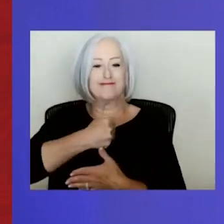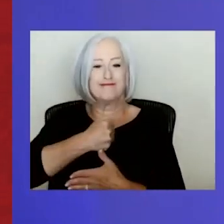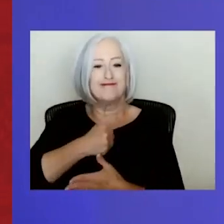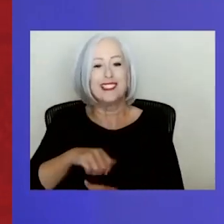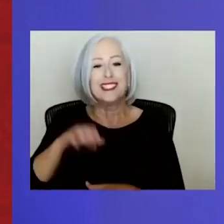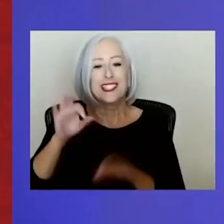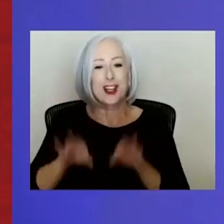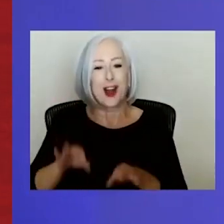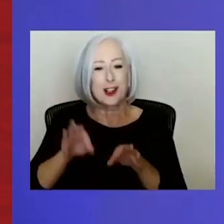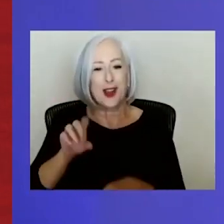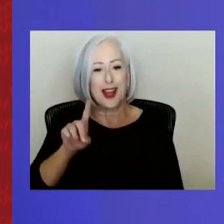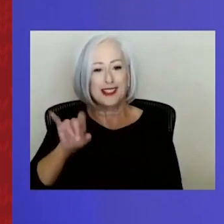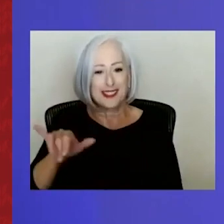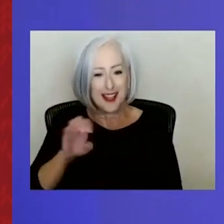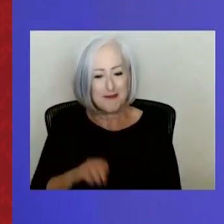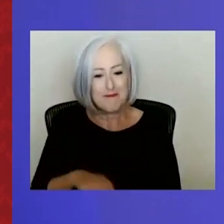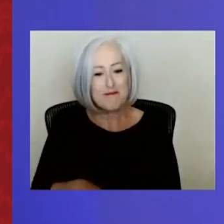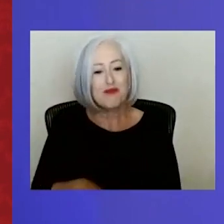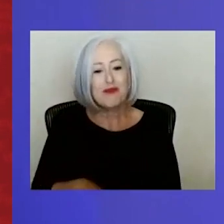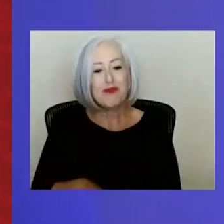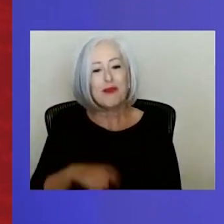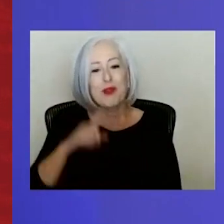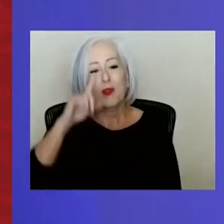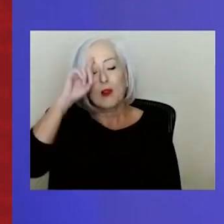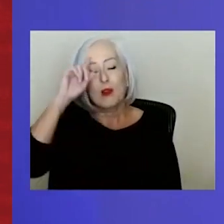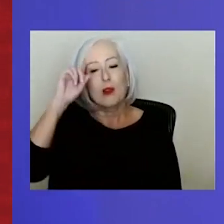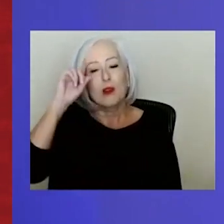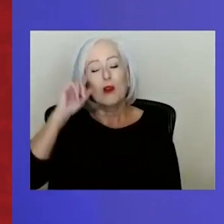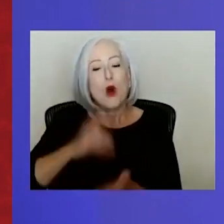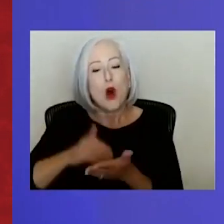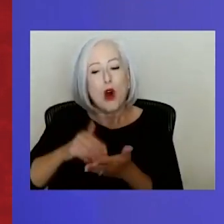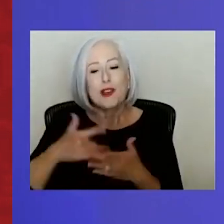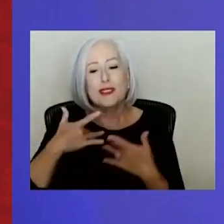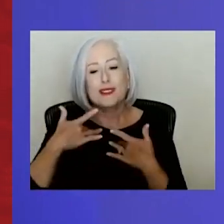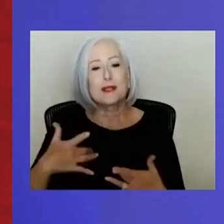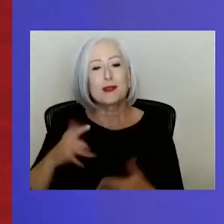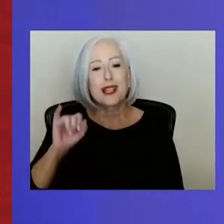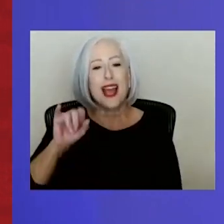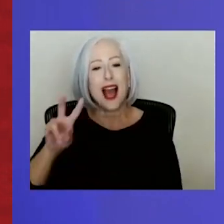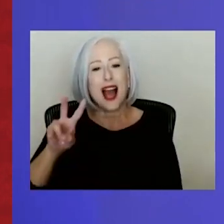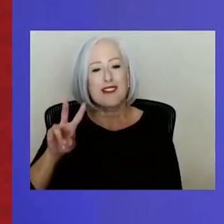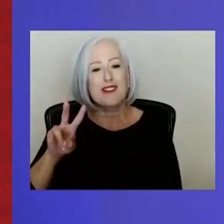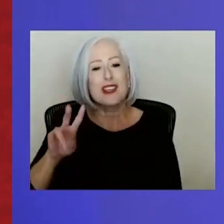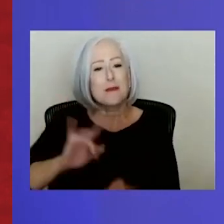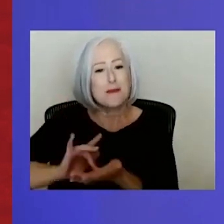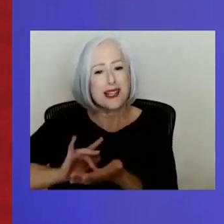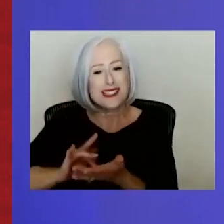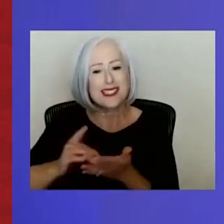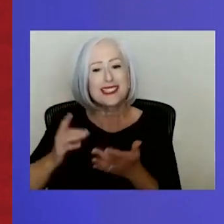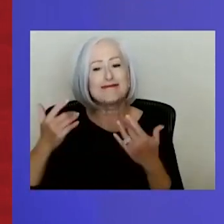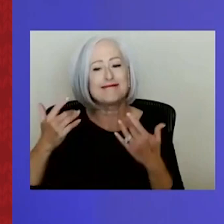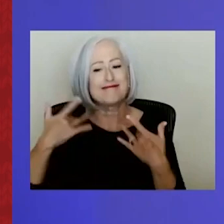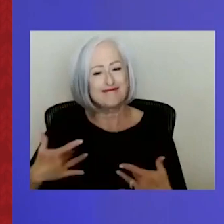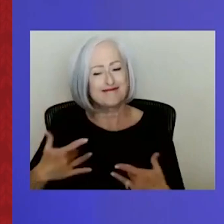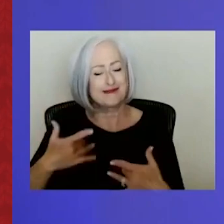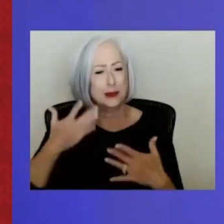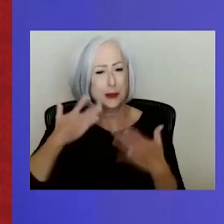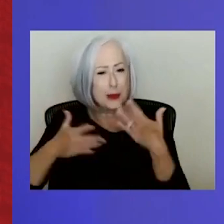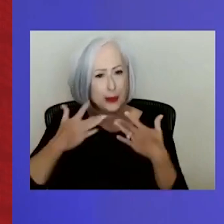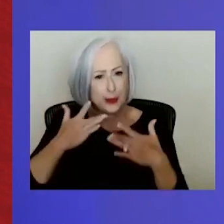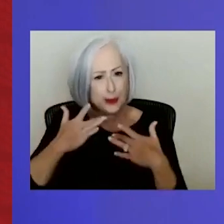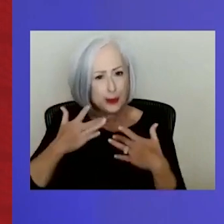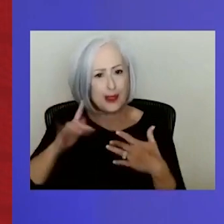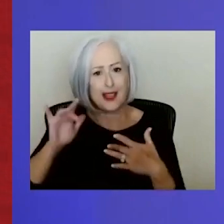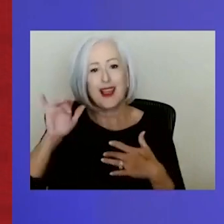regular basis are often with IV medications. Those are the most common things that go on shortages, and that's due to just the complexity of